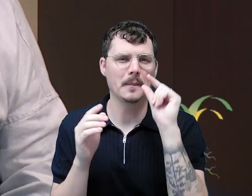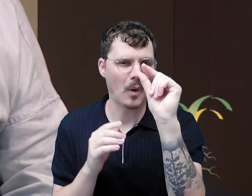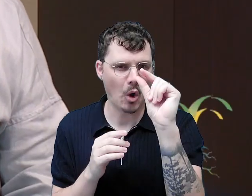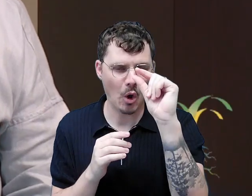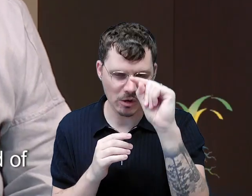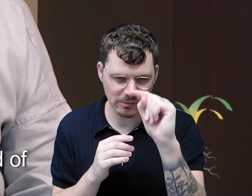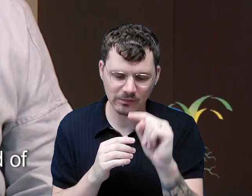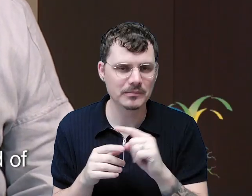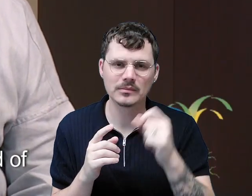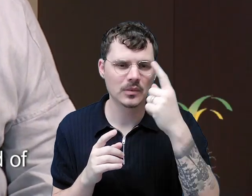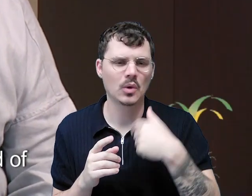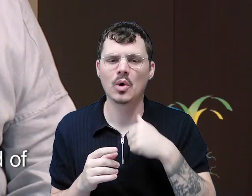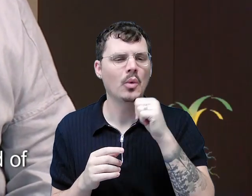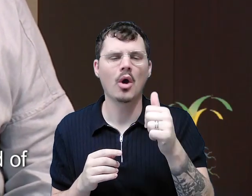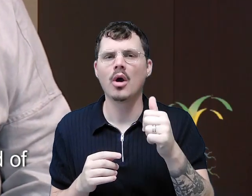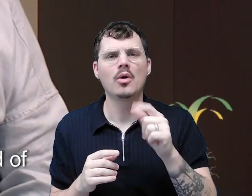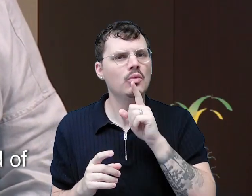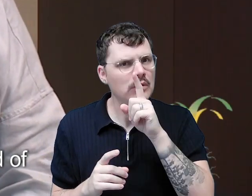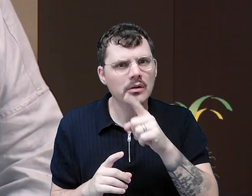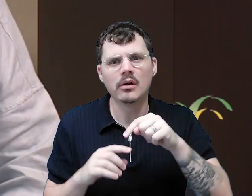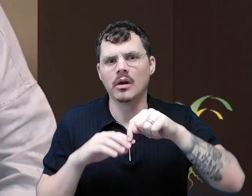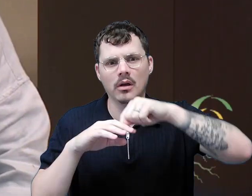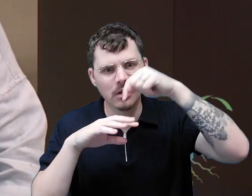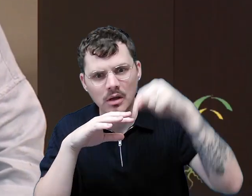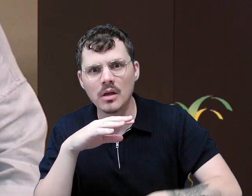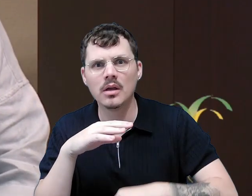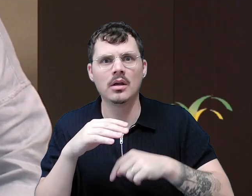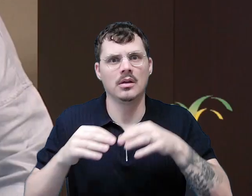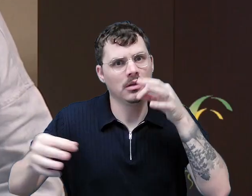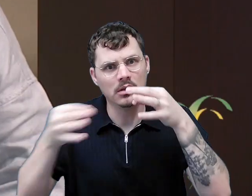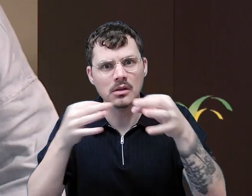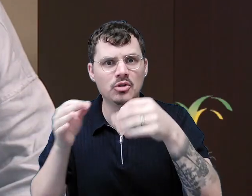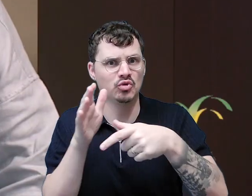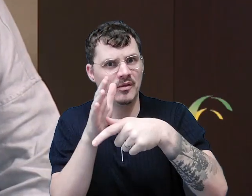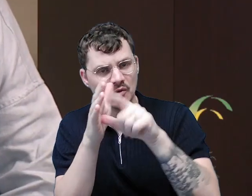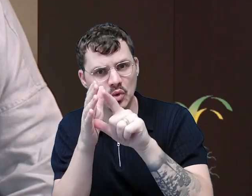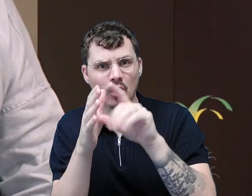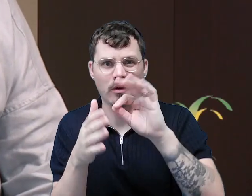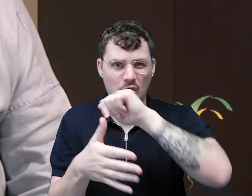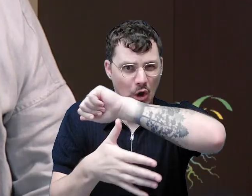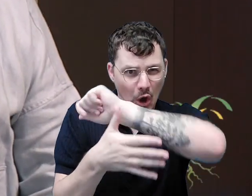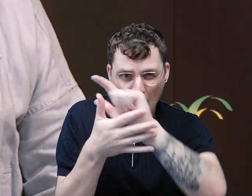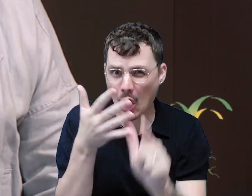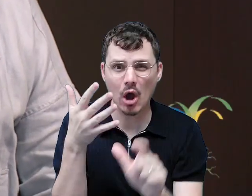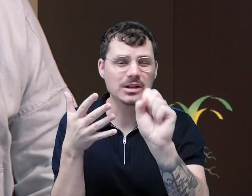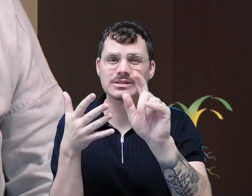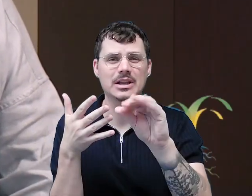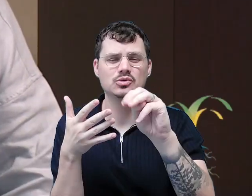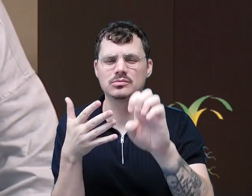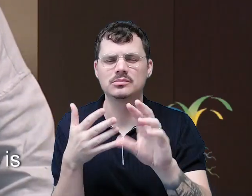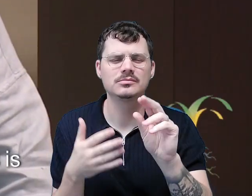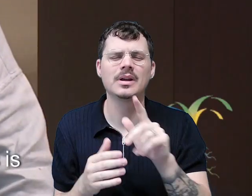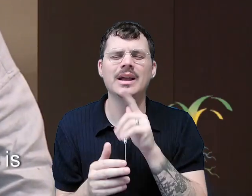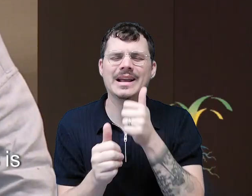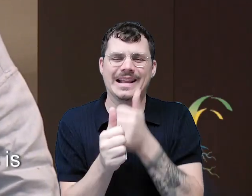print. We will not be making any kind of exhaustive encyclopedic review of all of these